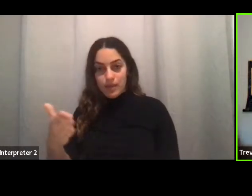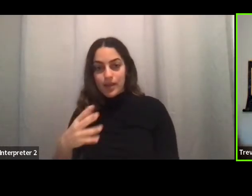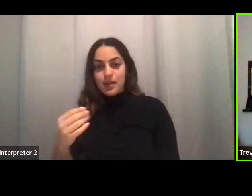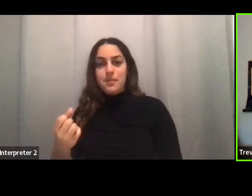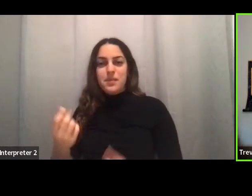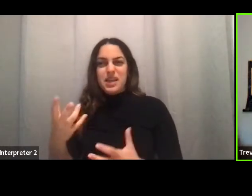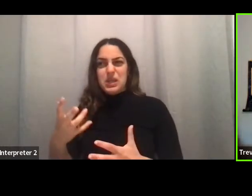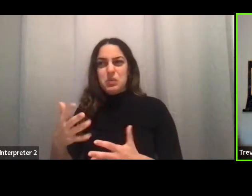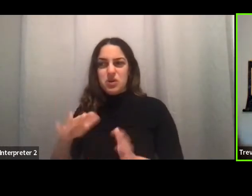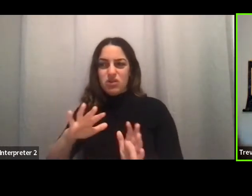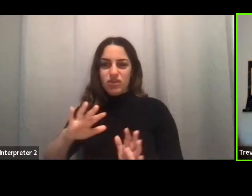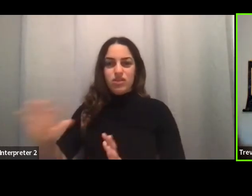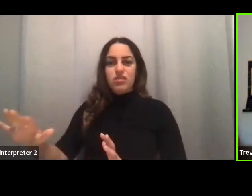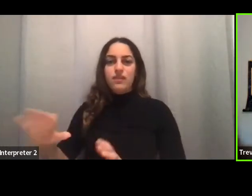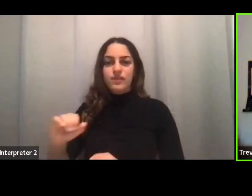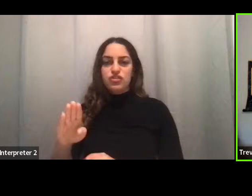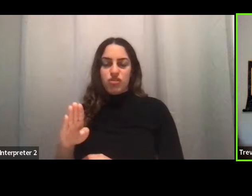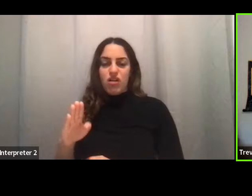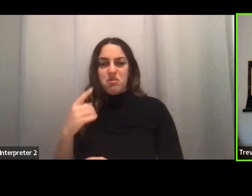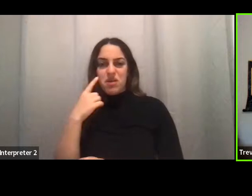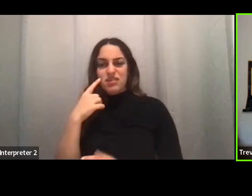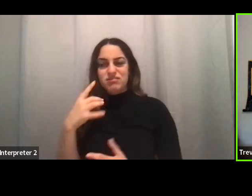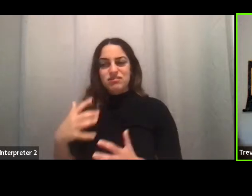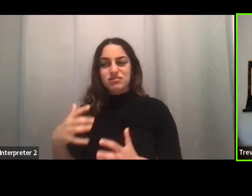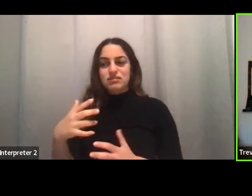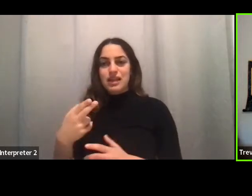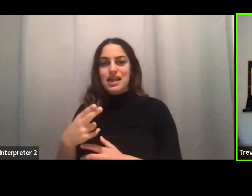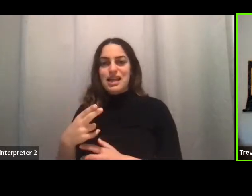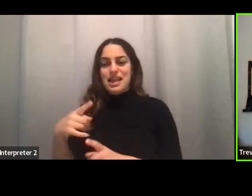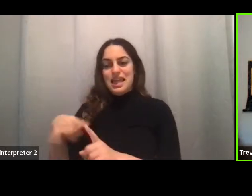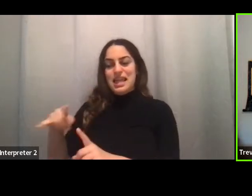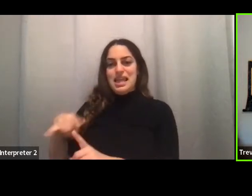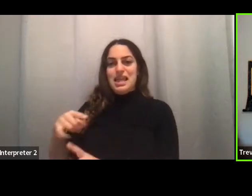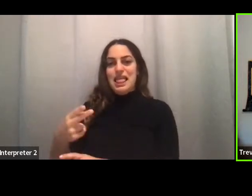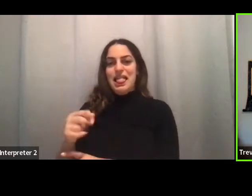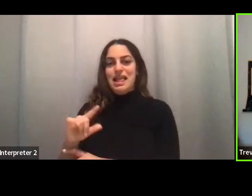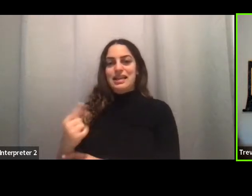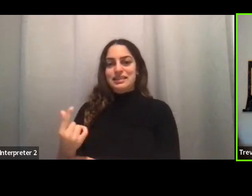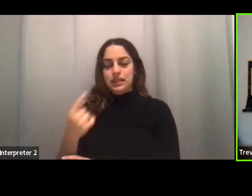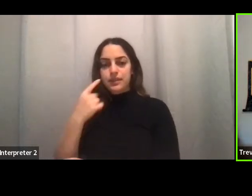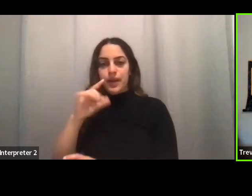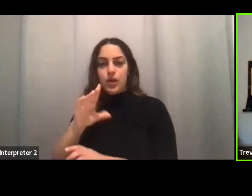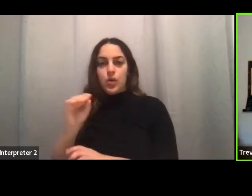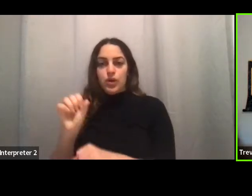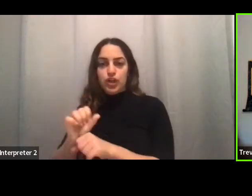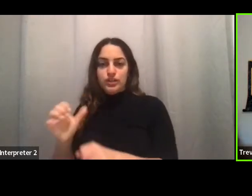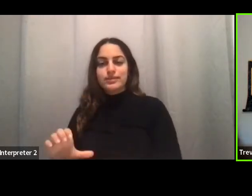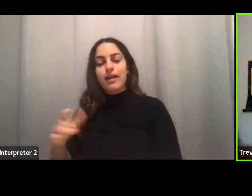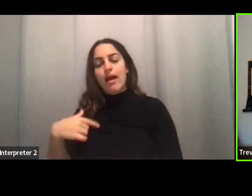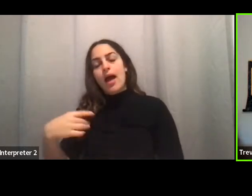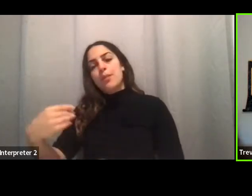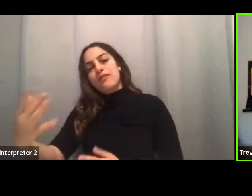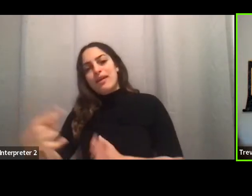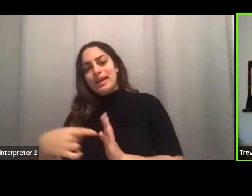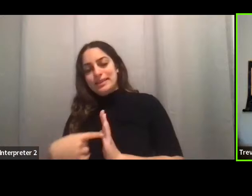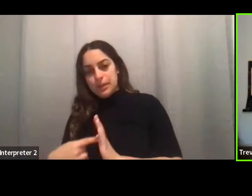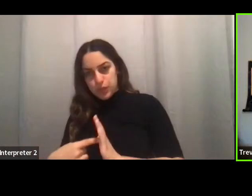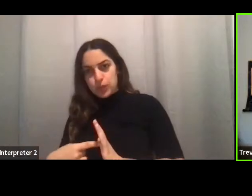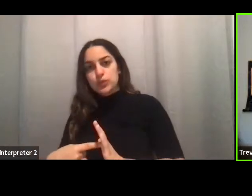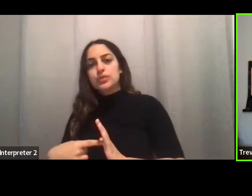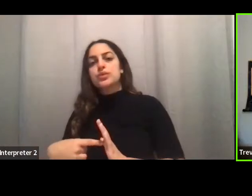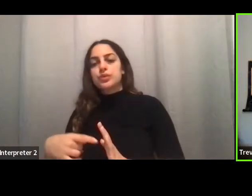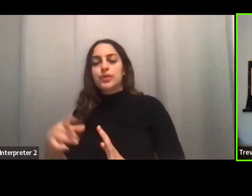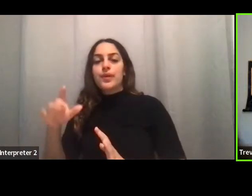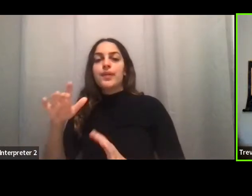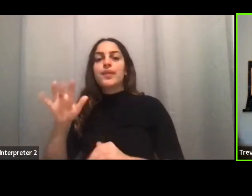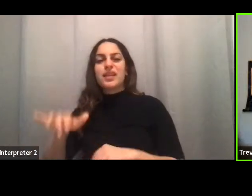co-workers i provide examples of this hazing in my written testimony and oral histories i drew from for this testimony are available